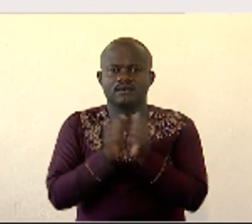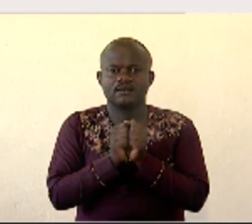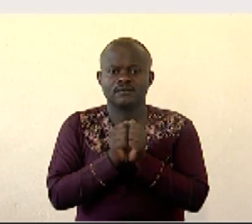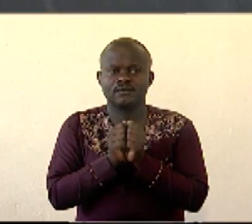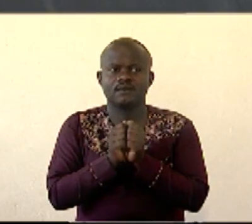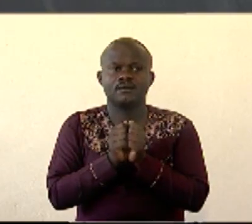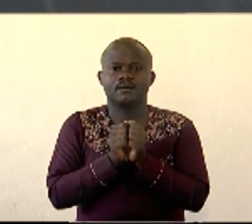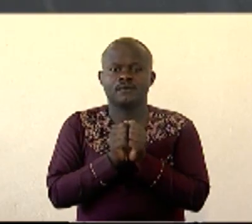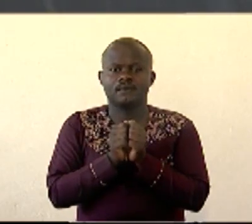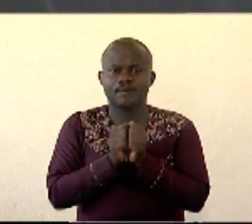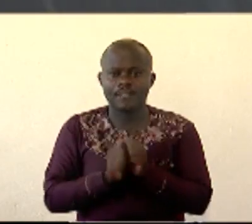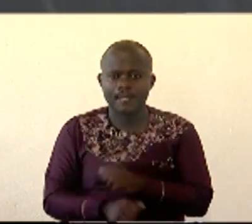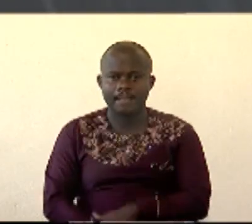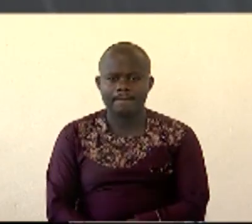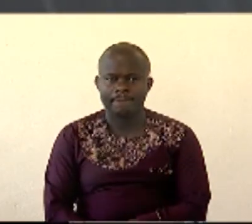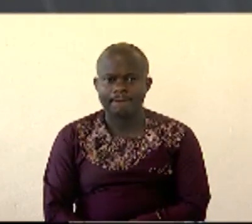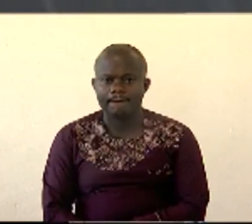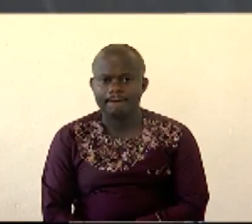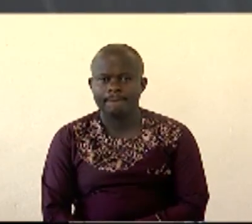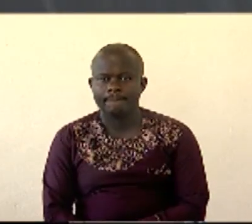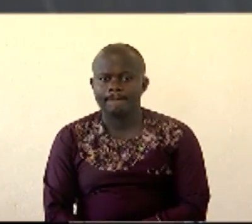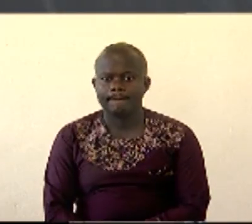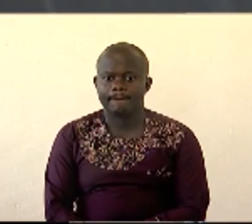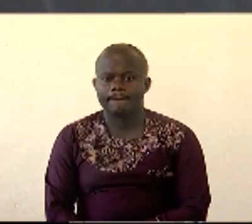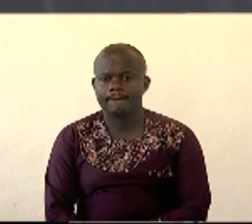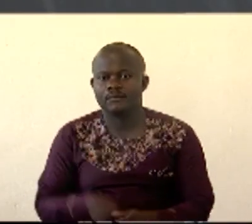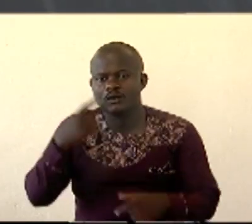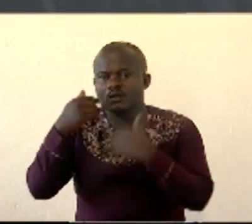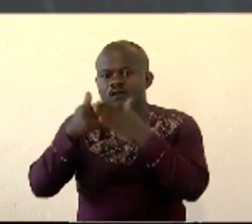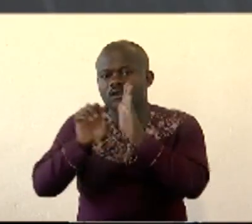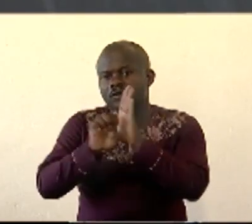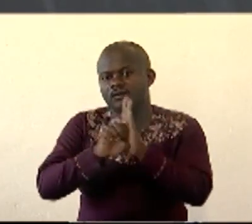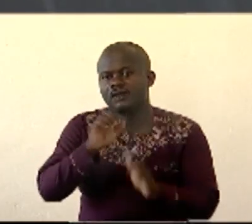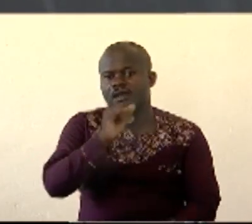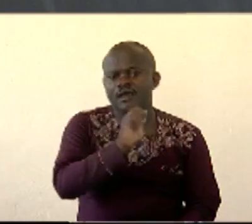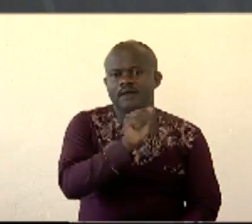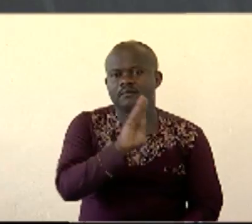just be increasing and reach to this step. This is A, this is B, and this is C.